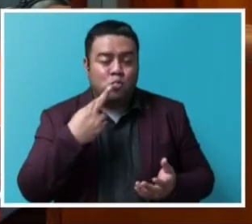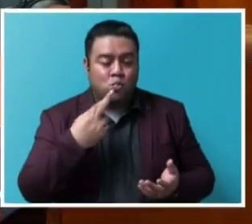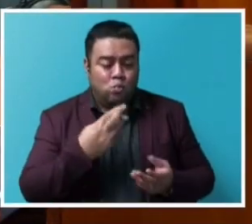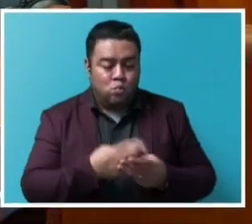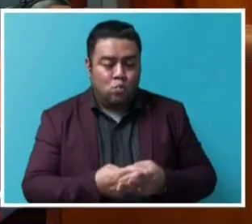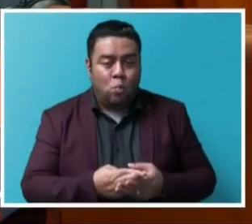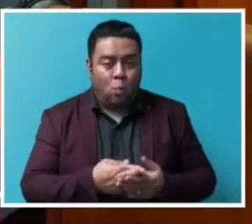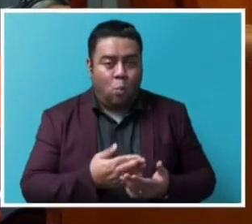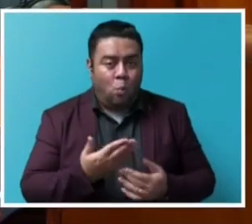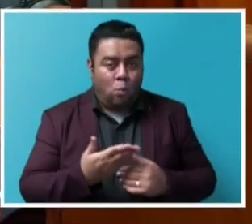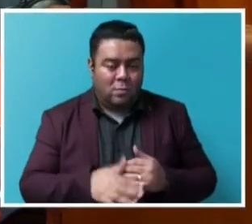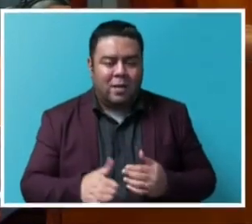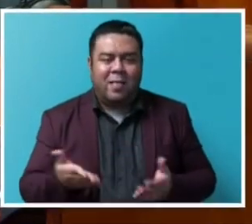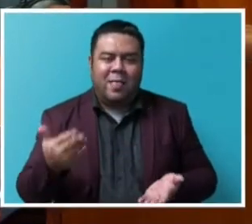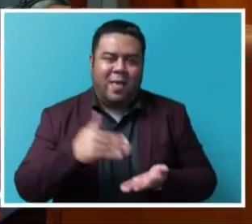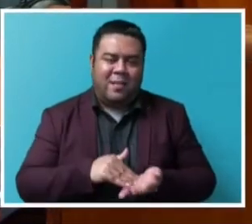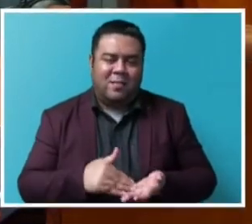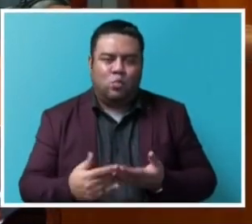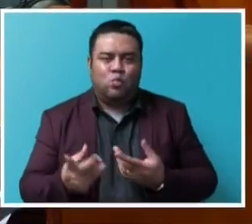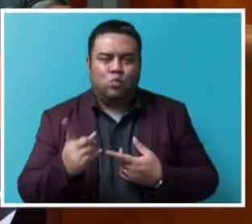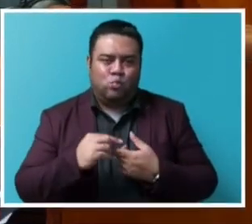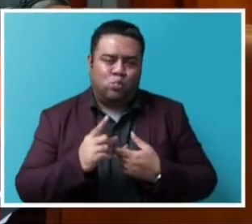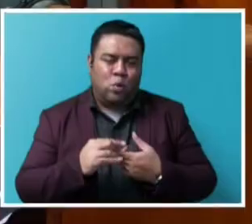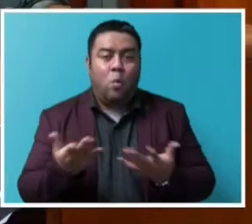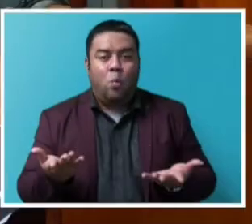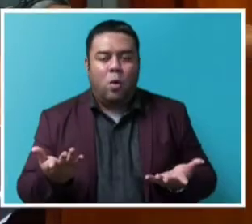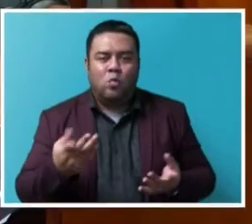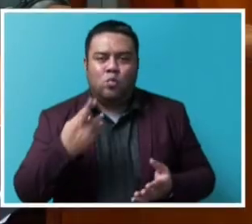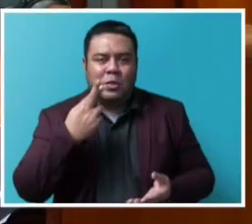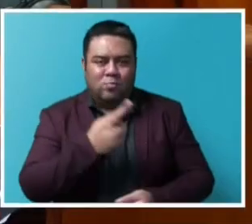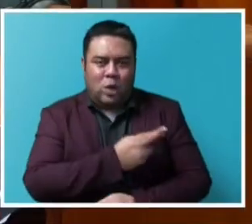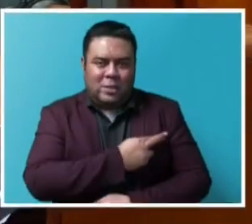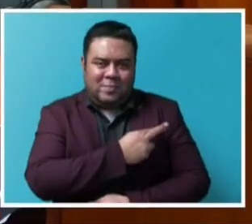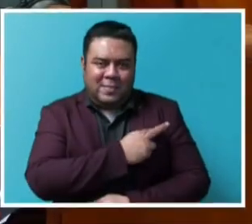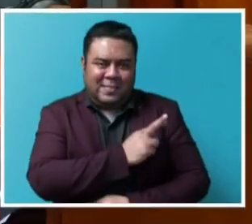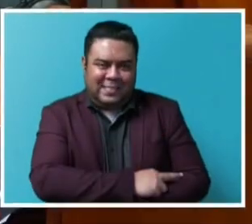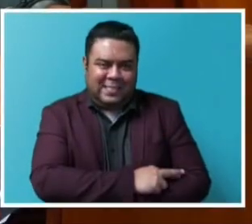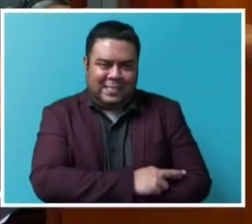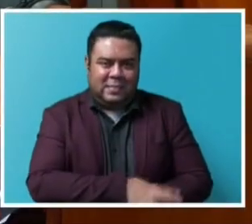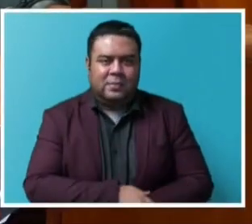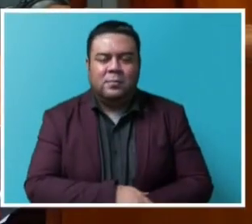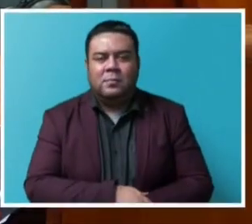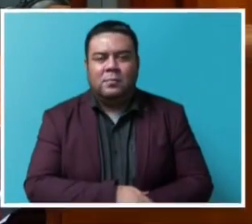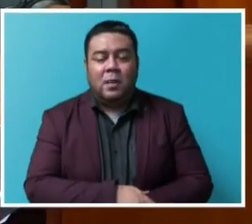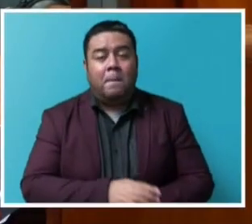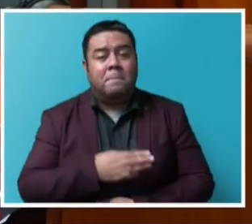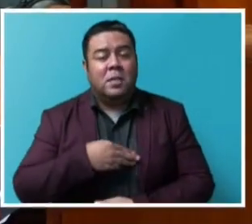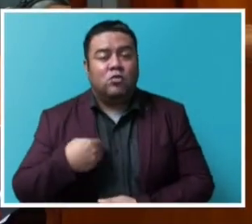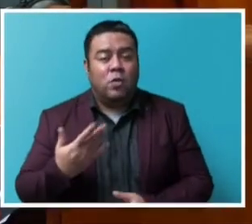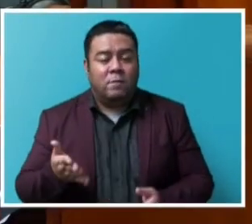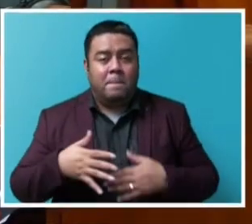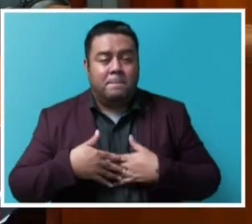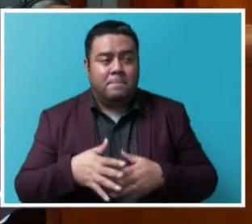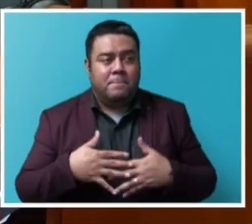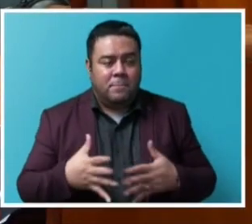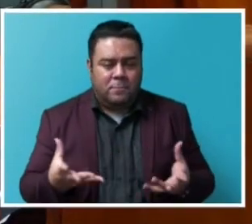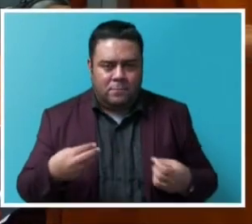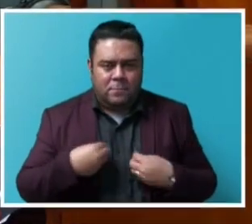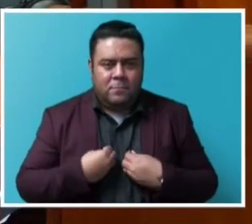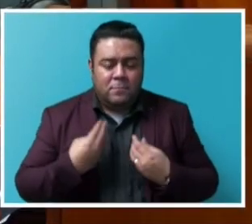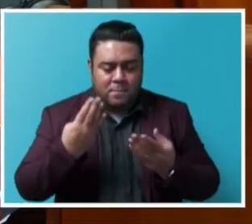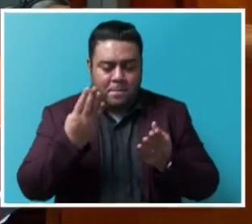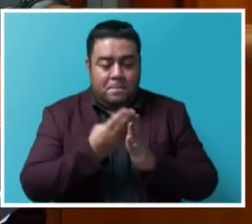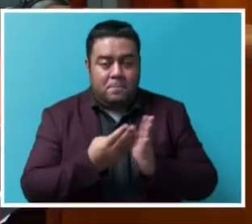come added responsibility. Mr. Speaker, sir, the Ministry of Public Enterprises has been provided a budget